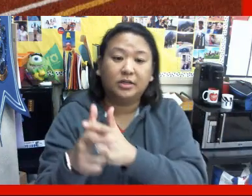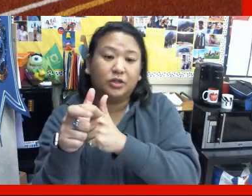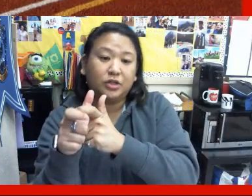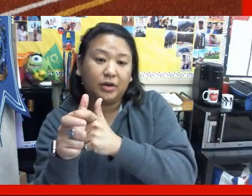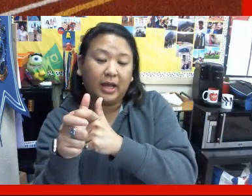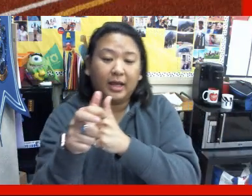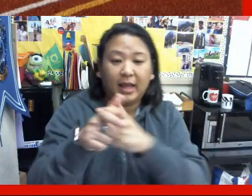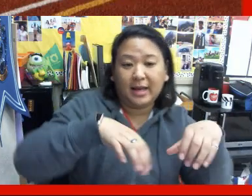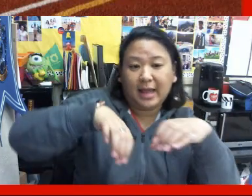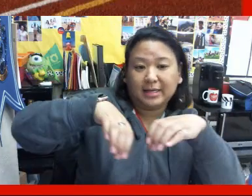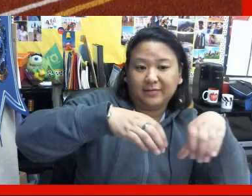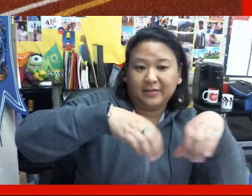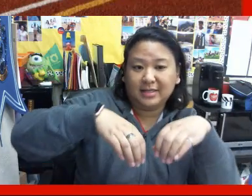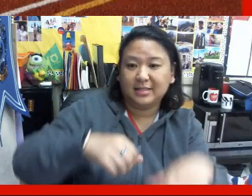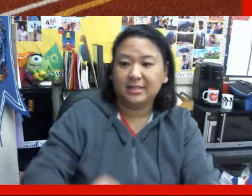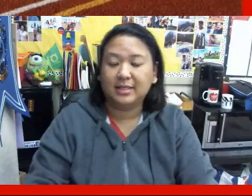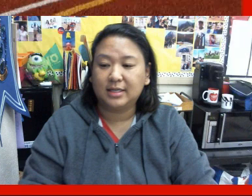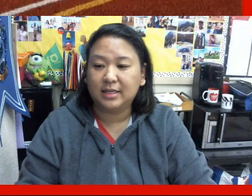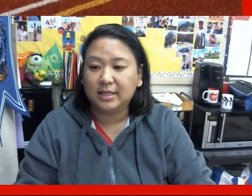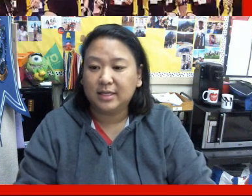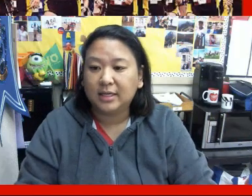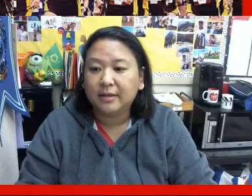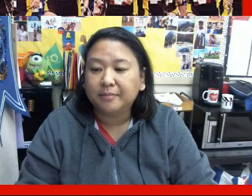activities. Track and activities.